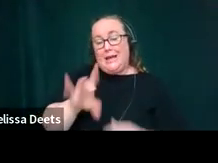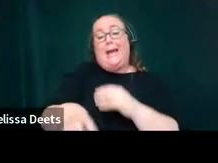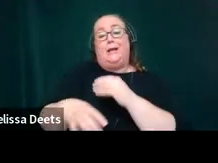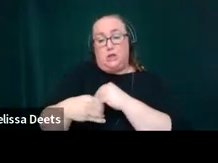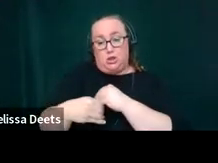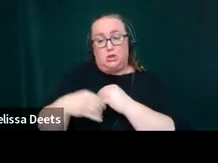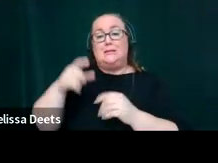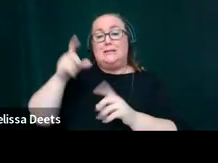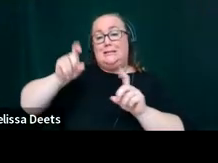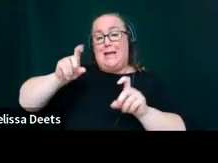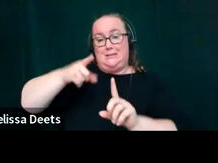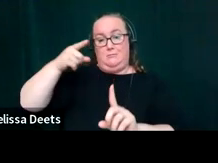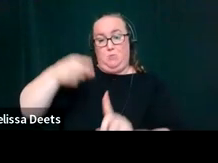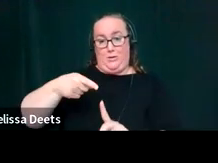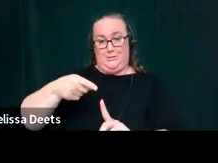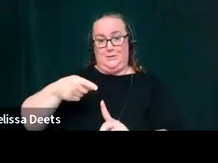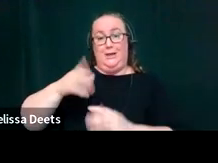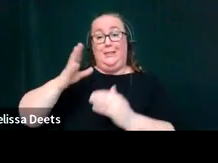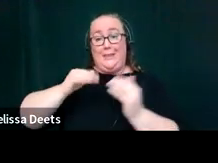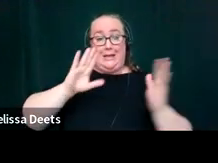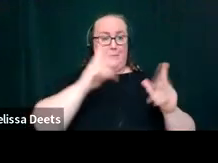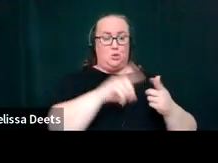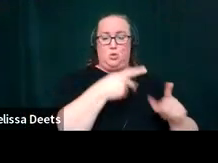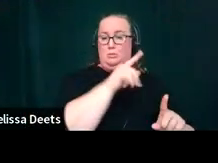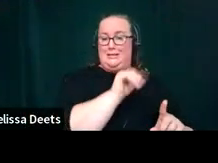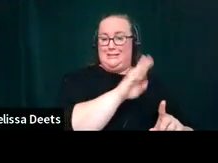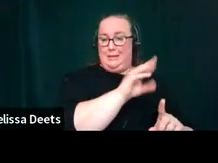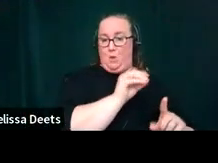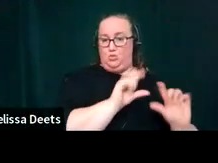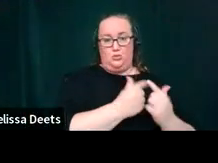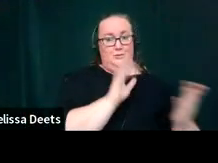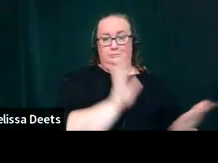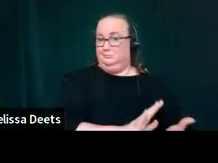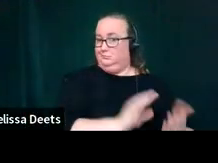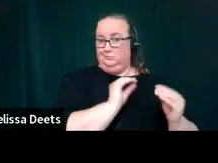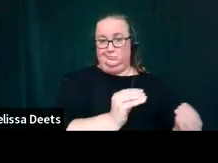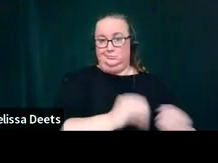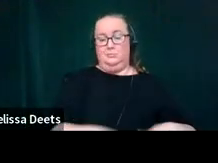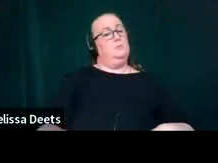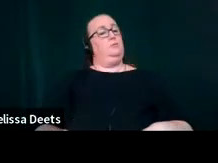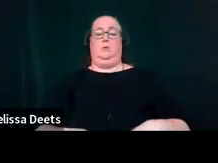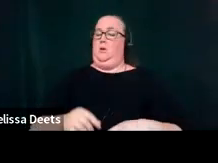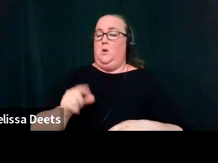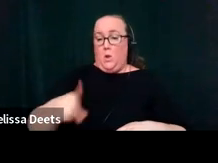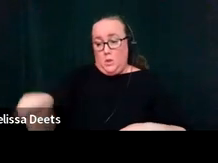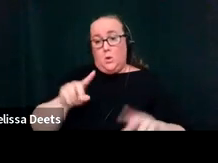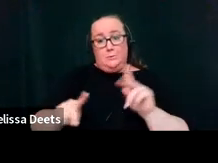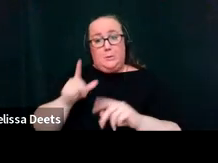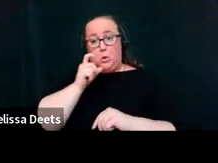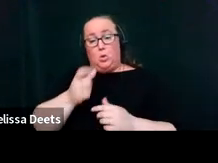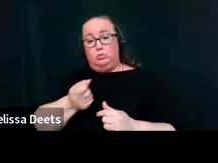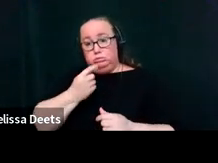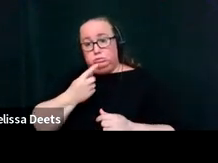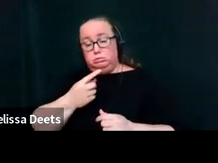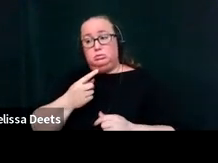points as compared to placebo. So patients who had taken these 2 vitamins for 2 months were able to see a few